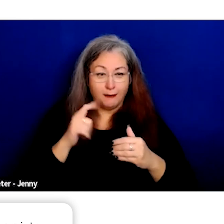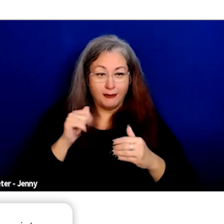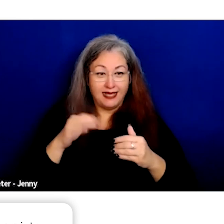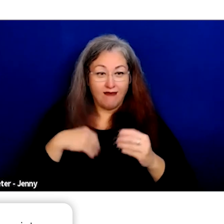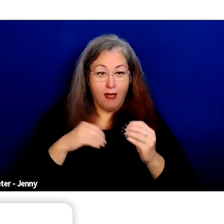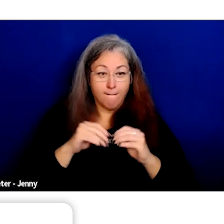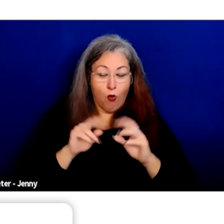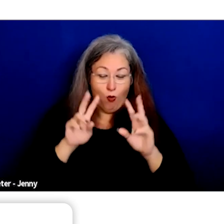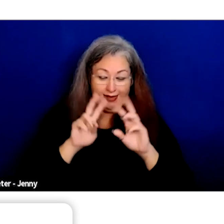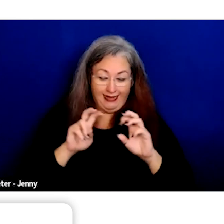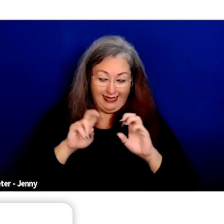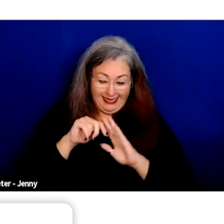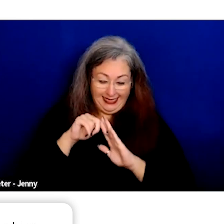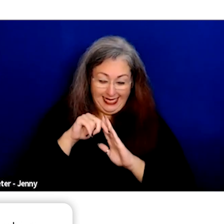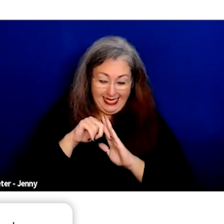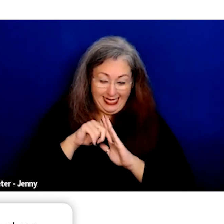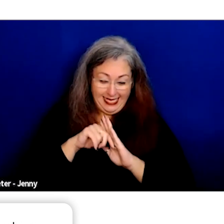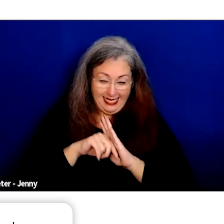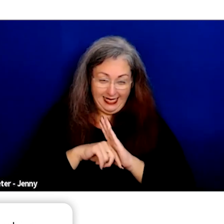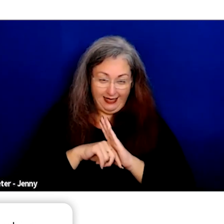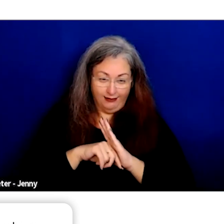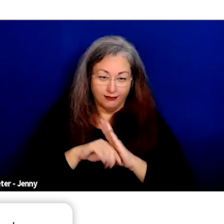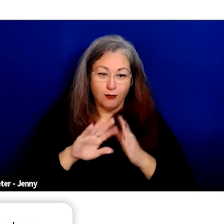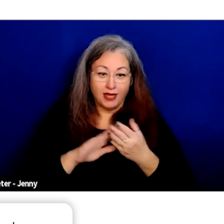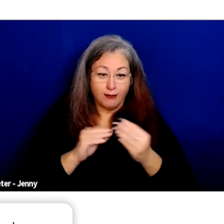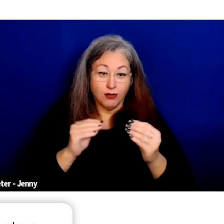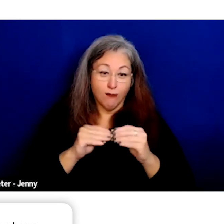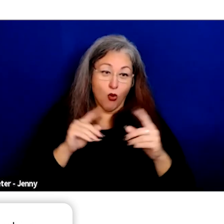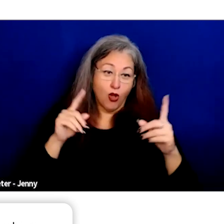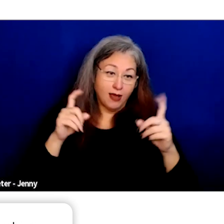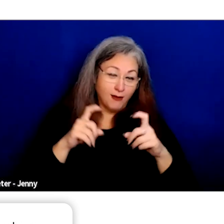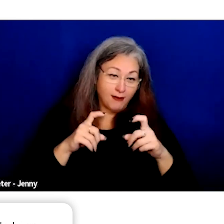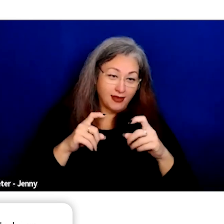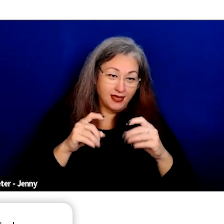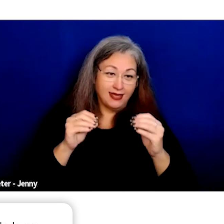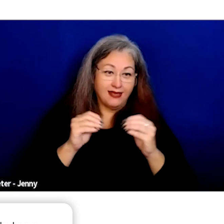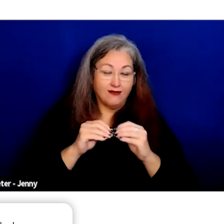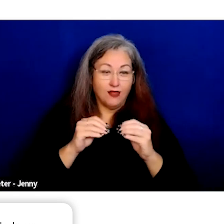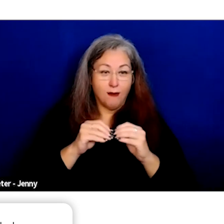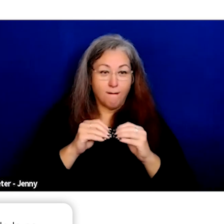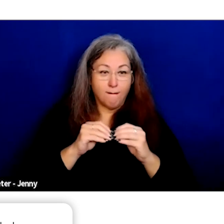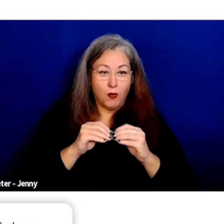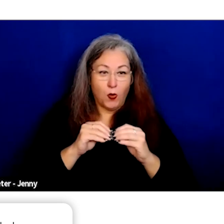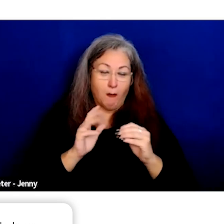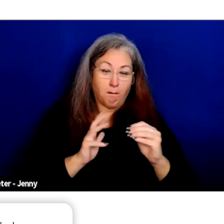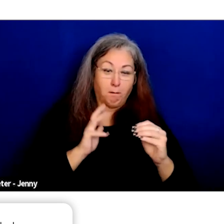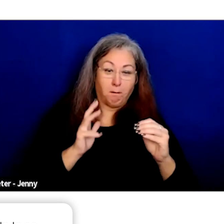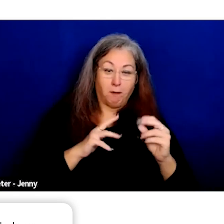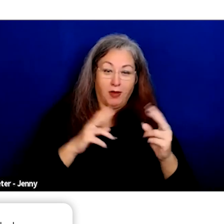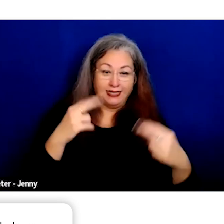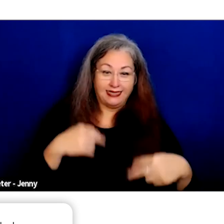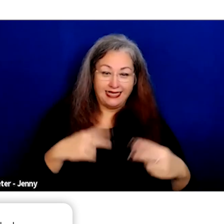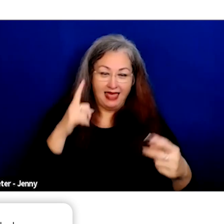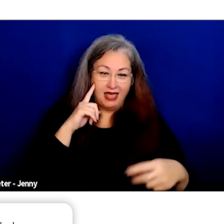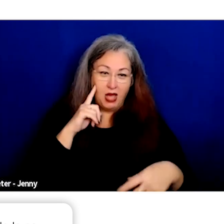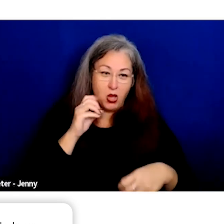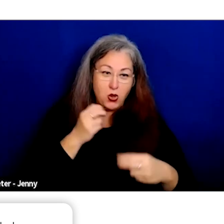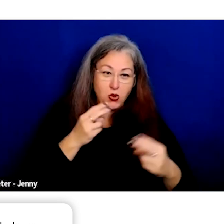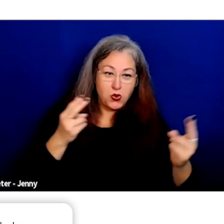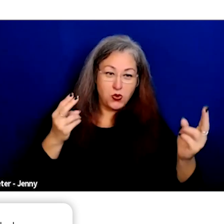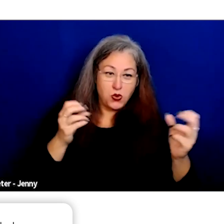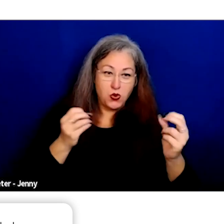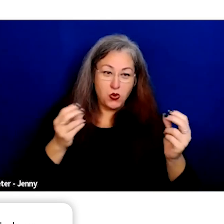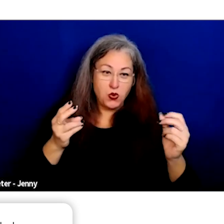go into myself, the more intricate and couture I see myself. And it's like, ooh la la, ooh